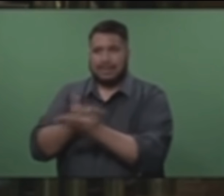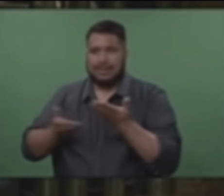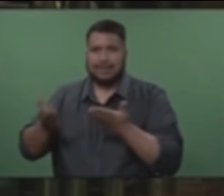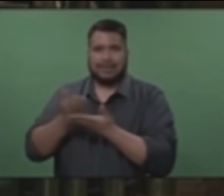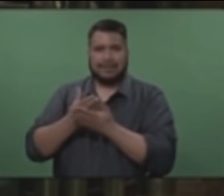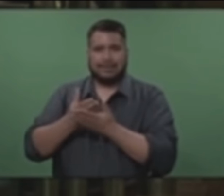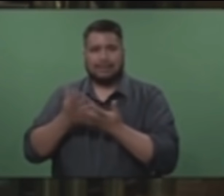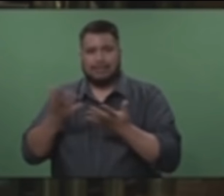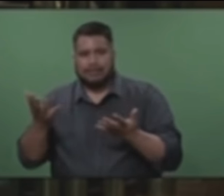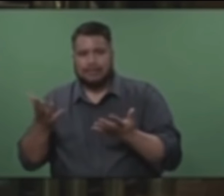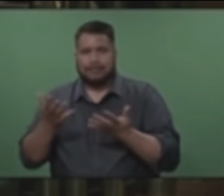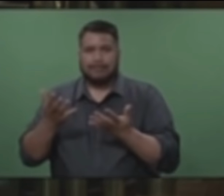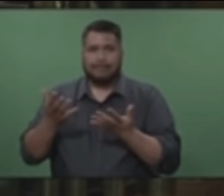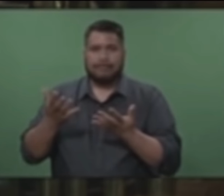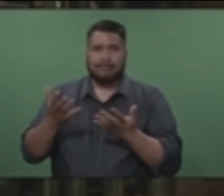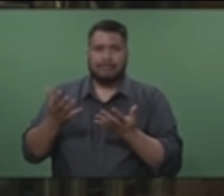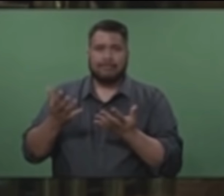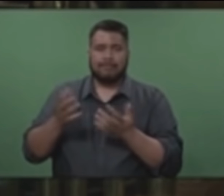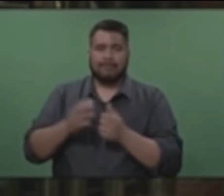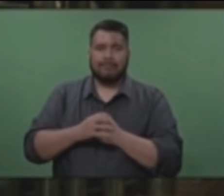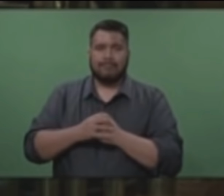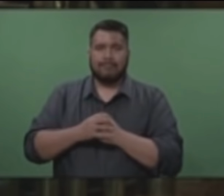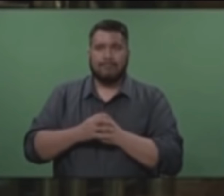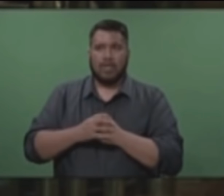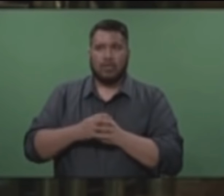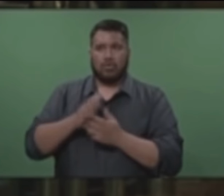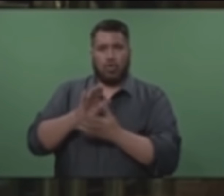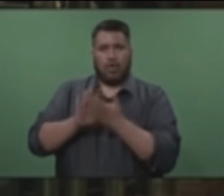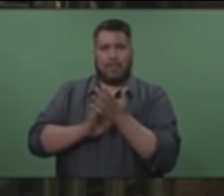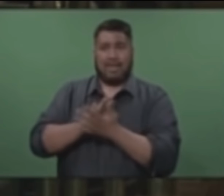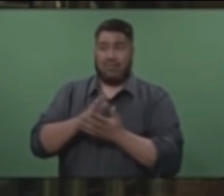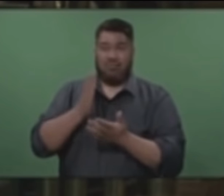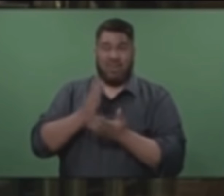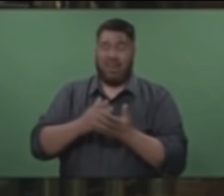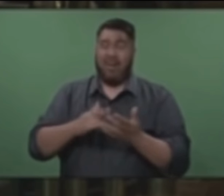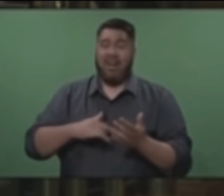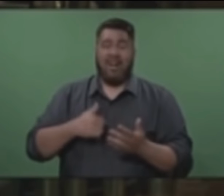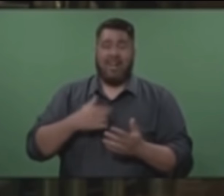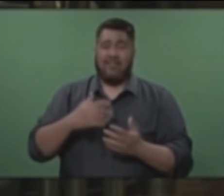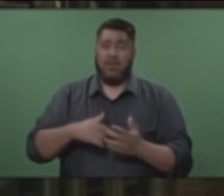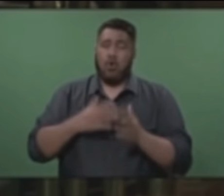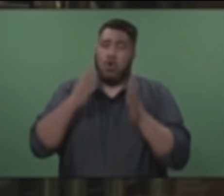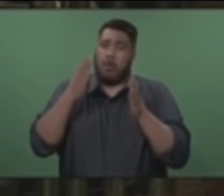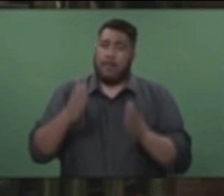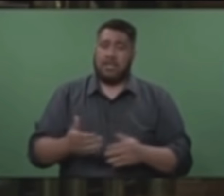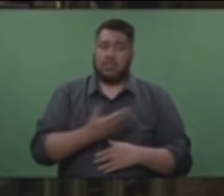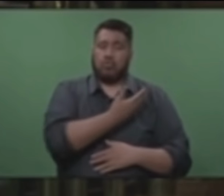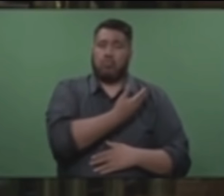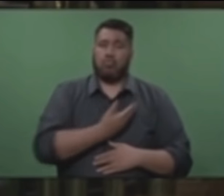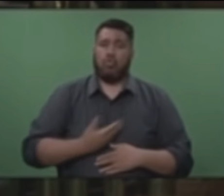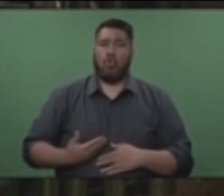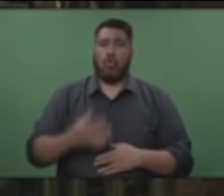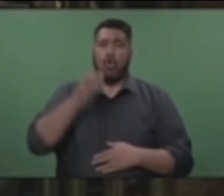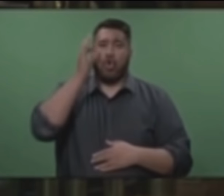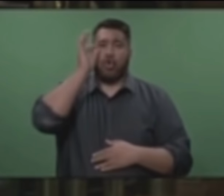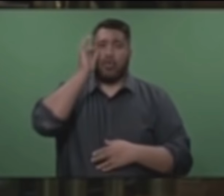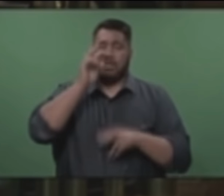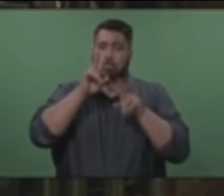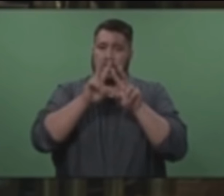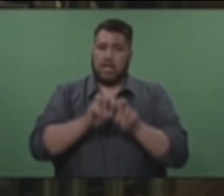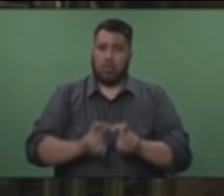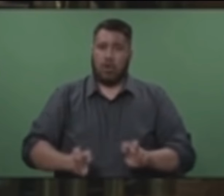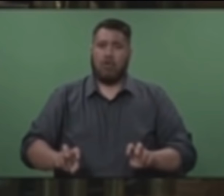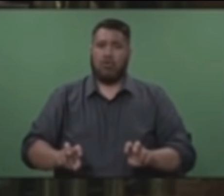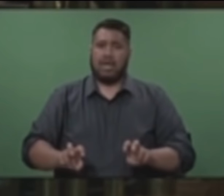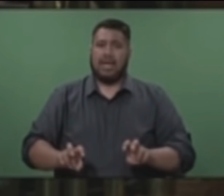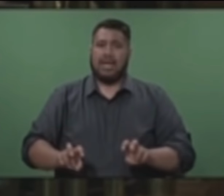be visited by anything less than a Royal Commission reporting to the Governor-General at arm's length from the